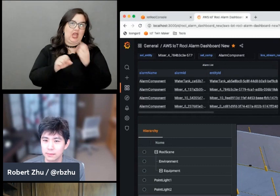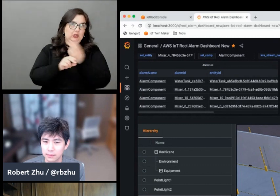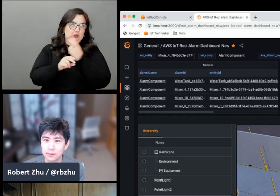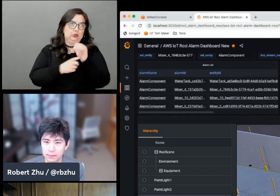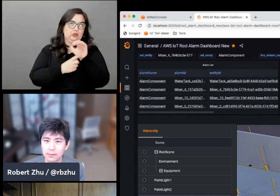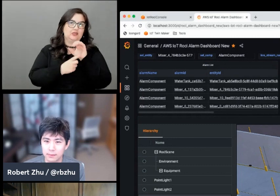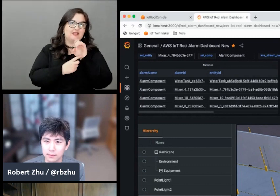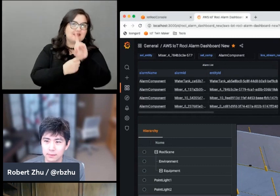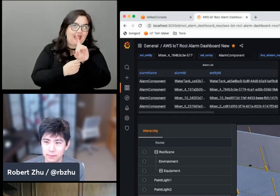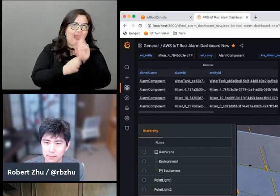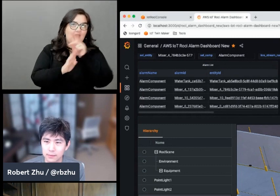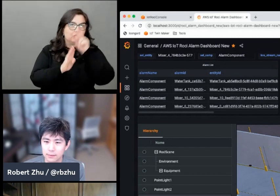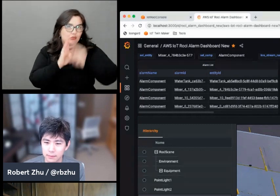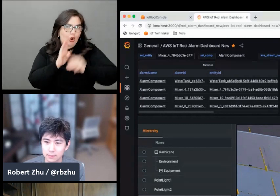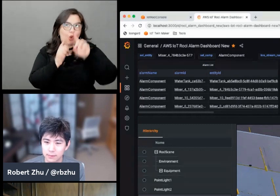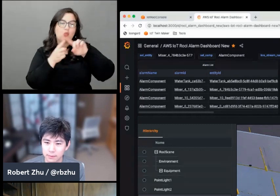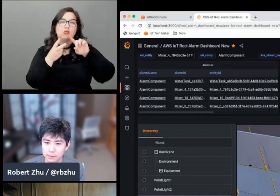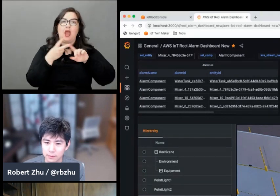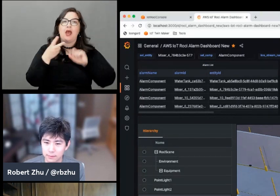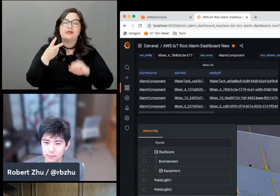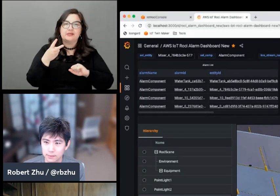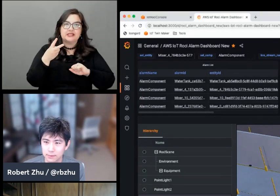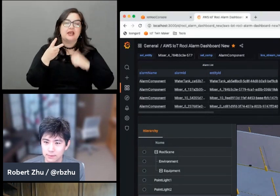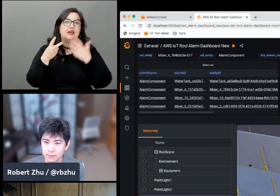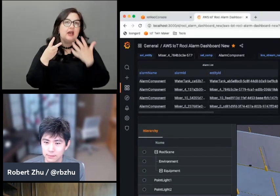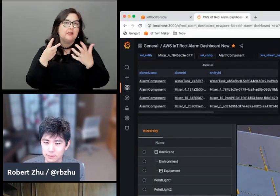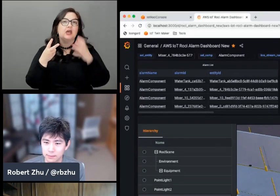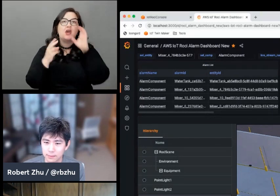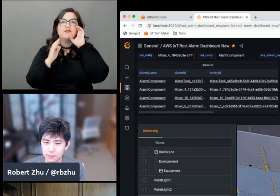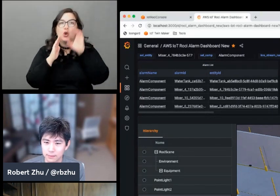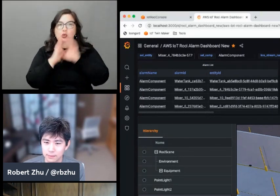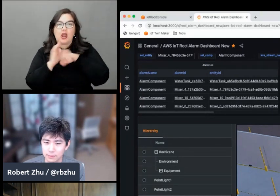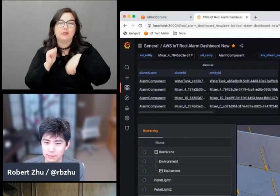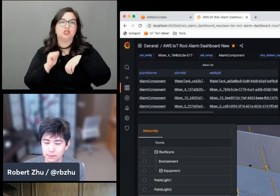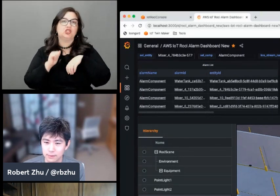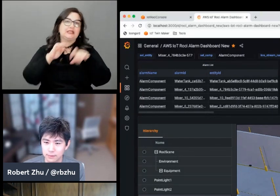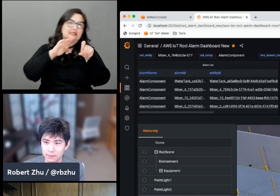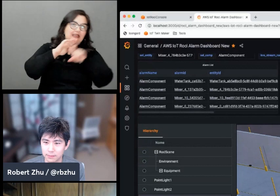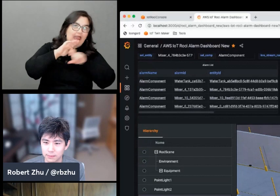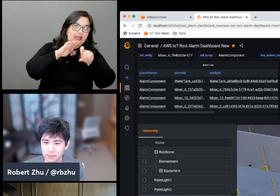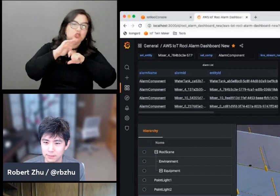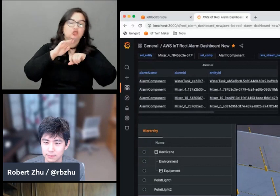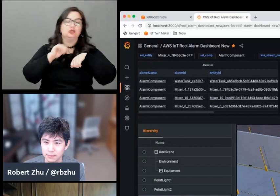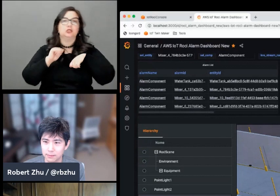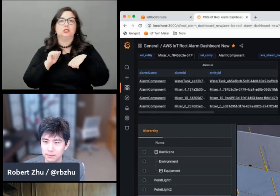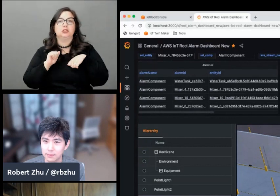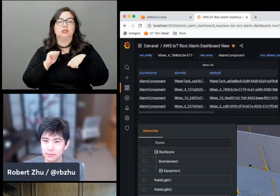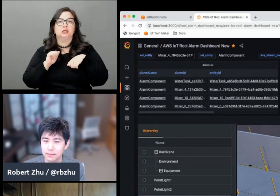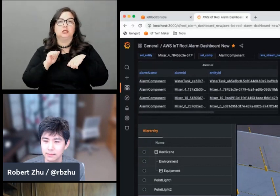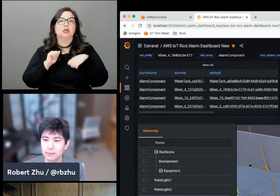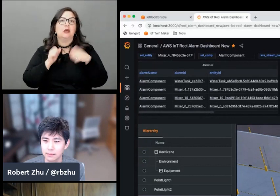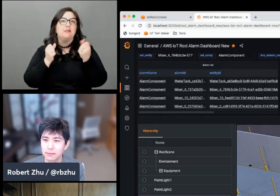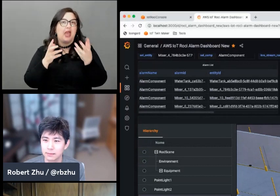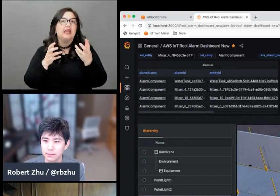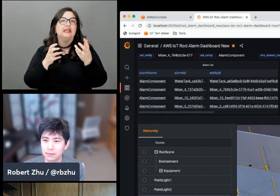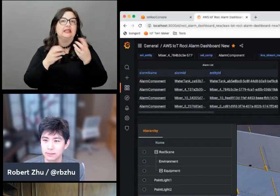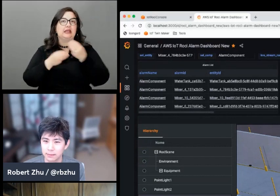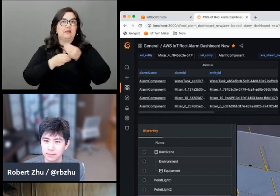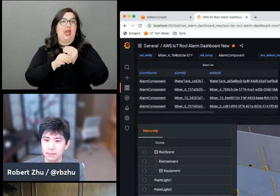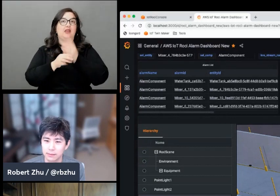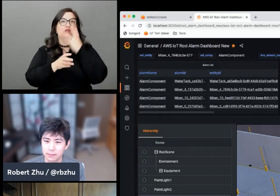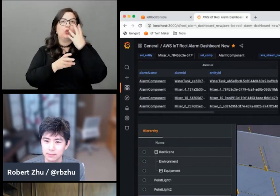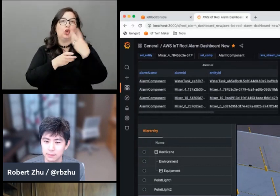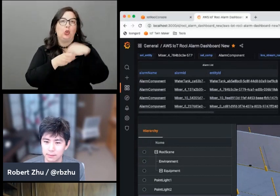CAD programs. There's lots of photogrammetry and scanning, and you know, just a lot of manufacturers will start including those